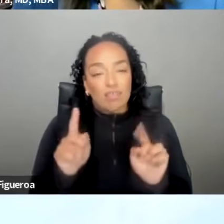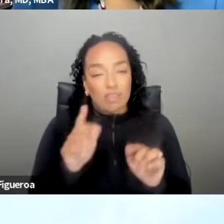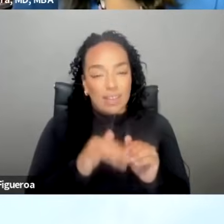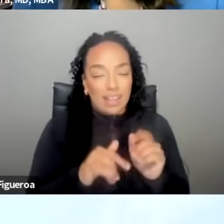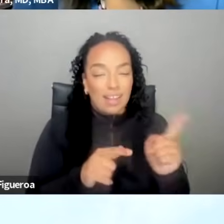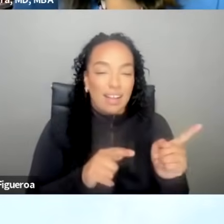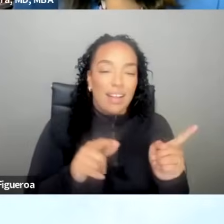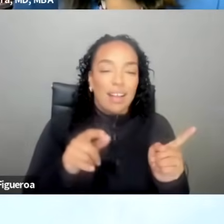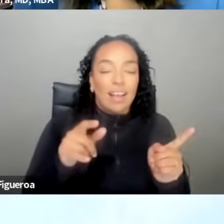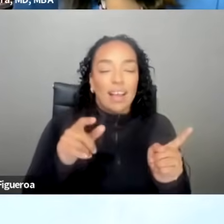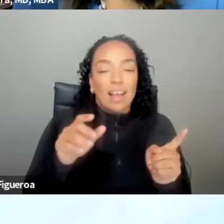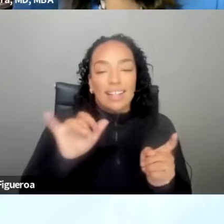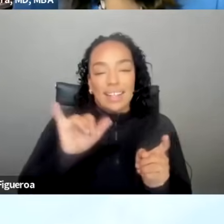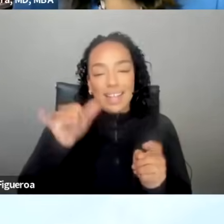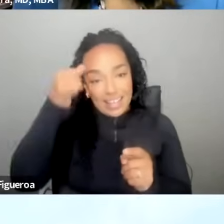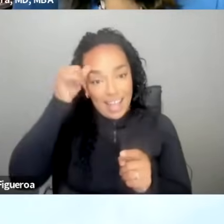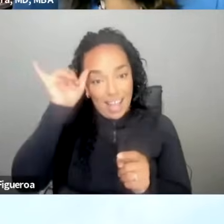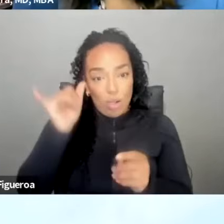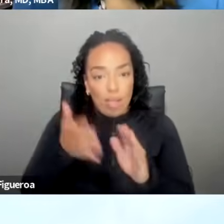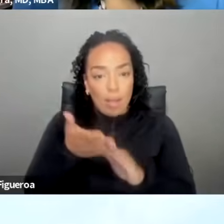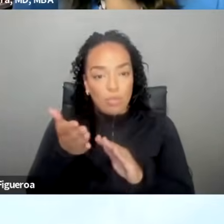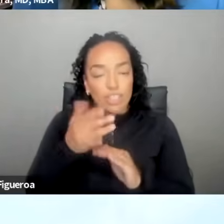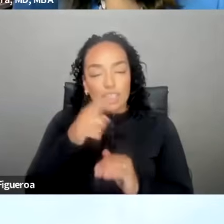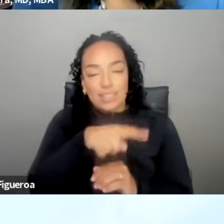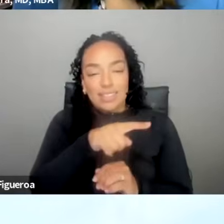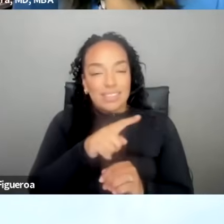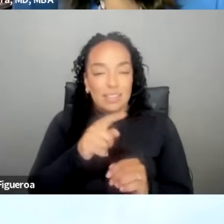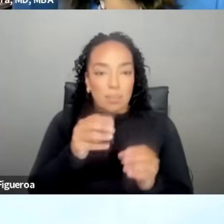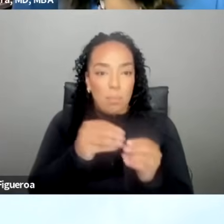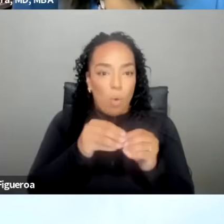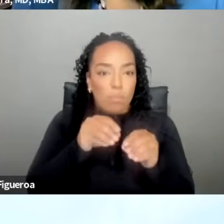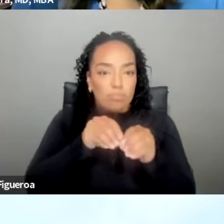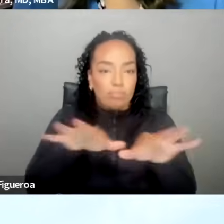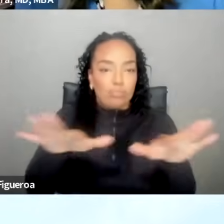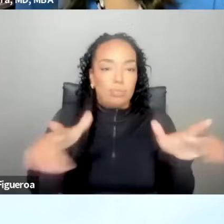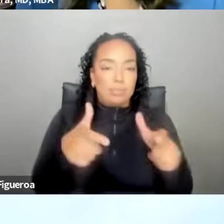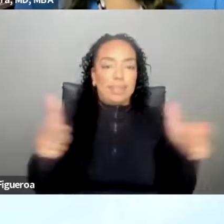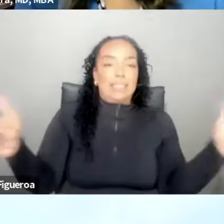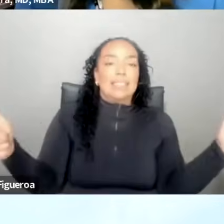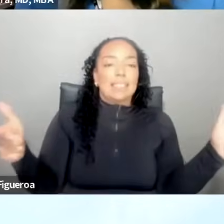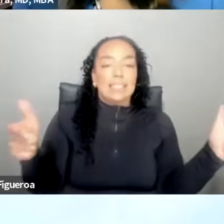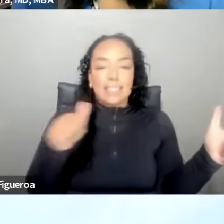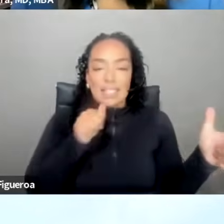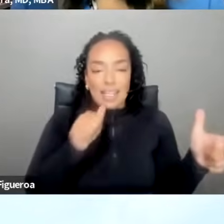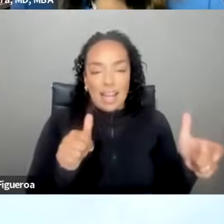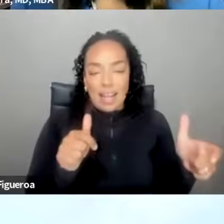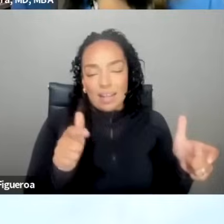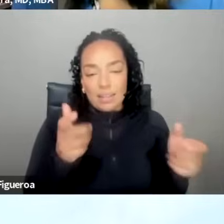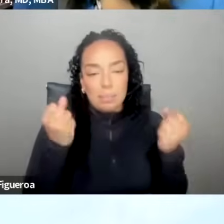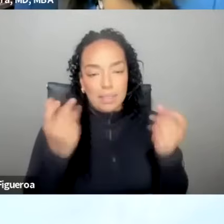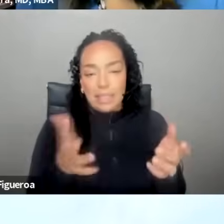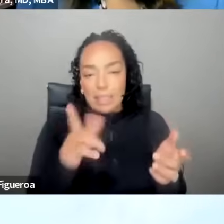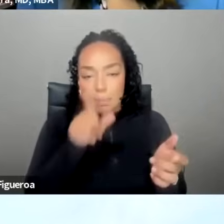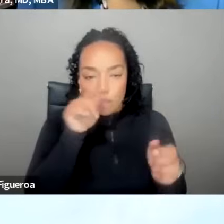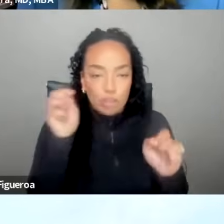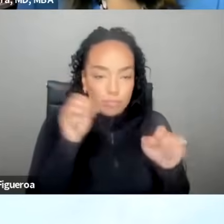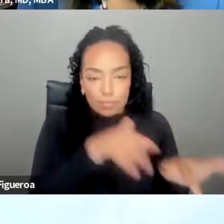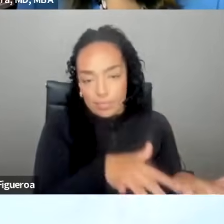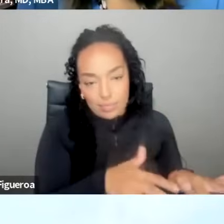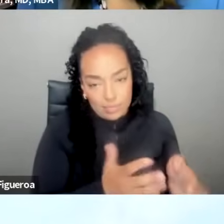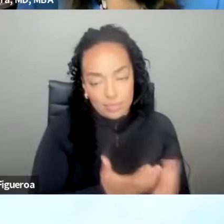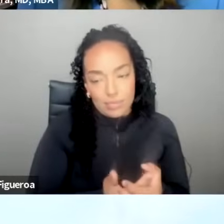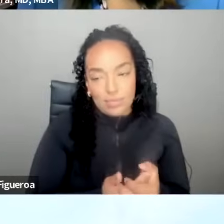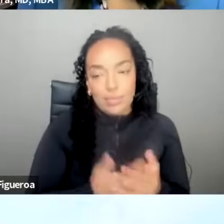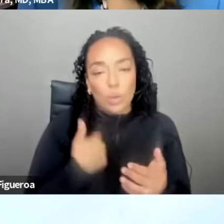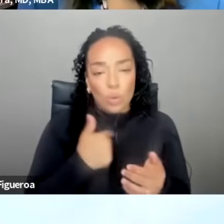as much to attract wild birds. We have been working closely with those producers to identify